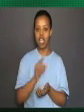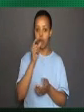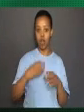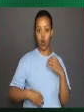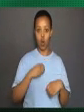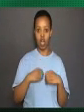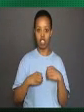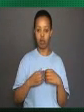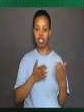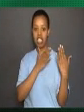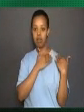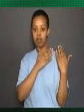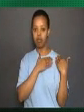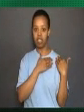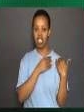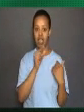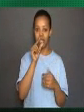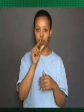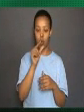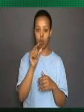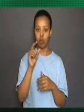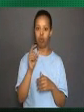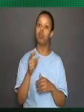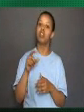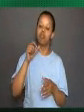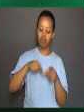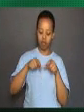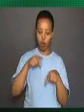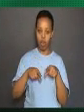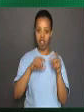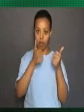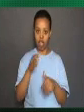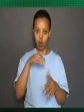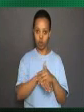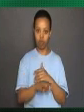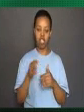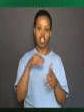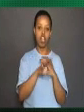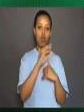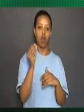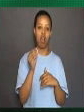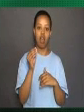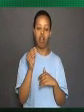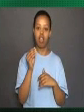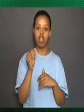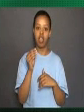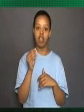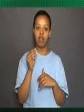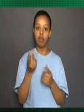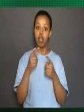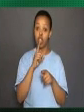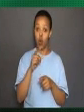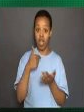Microorganisms are carried in tiny droplets through the air when an infected person coughs